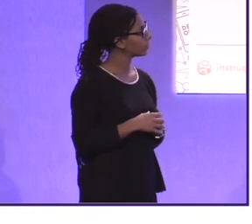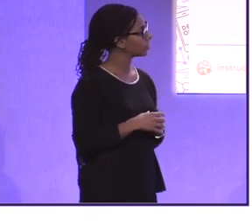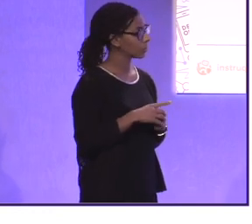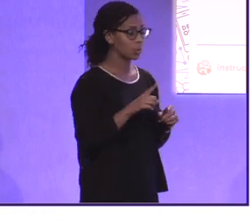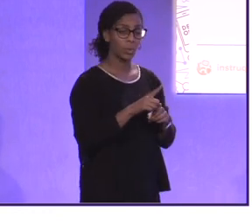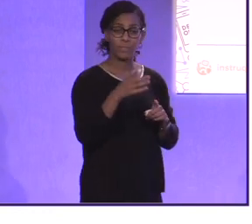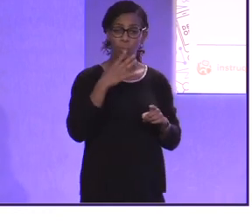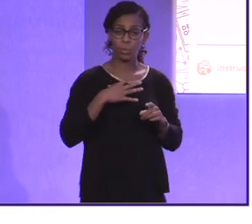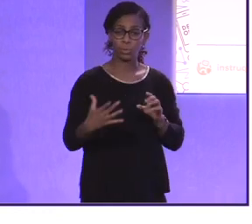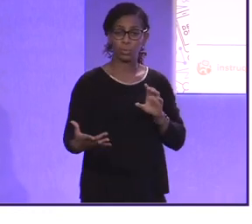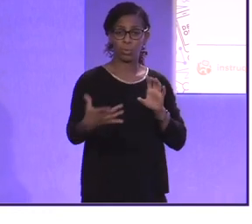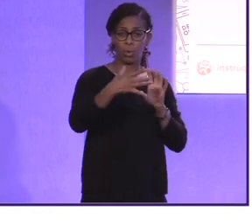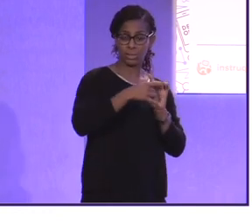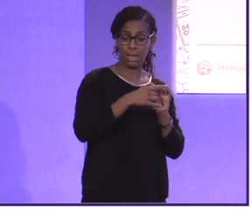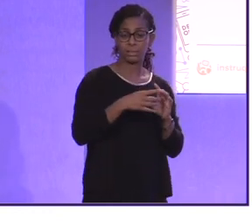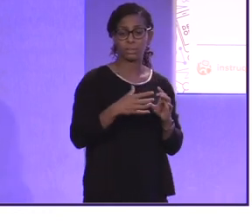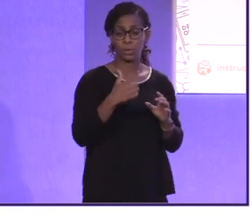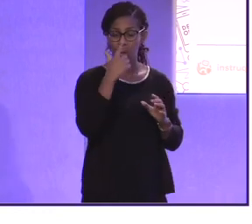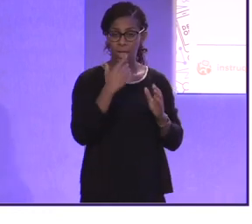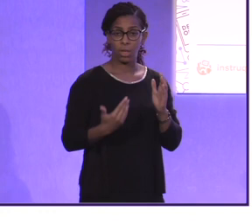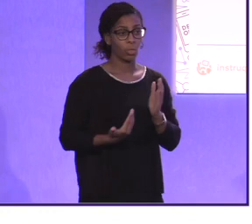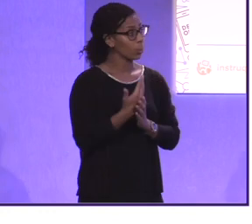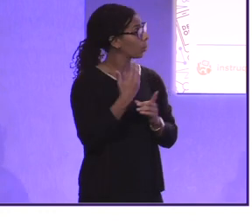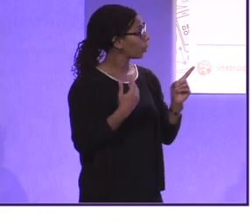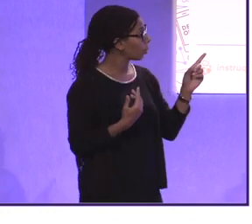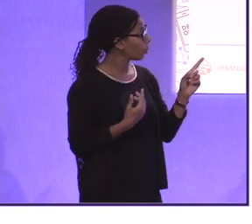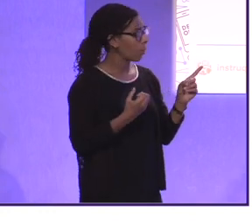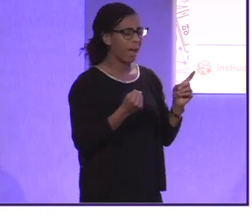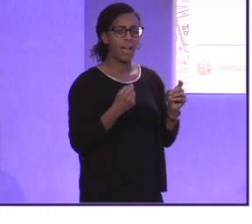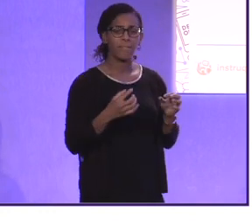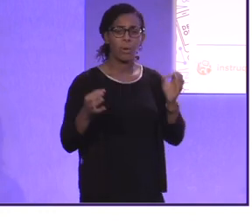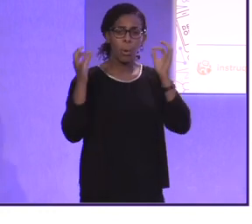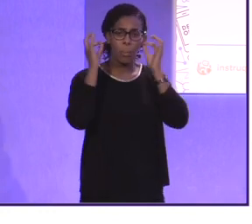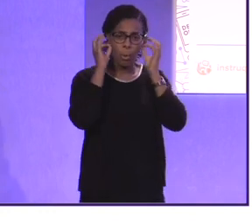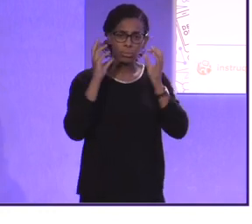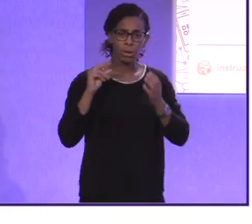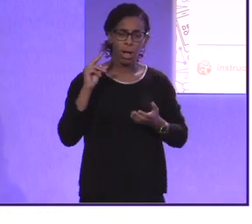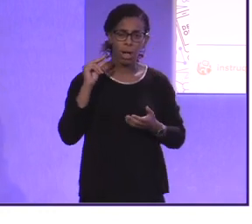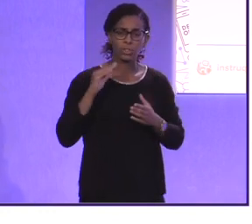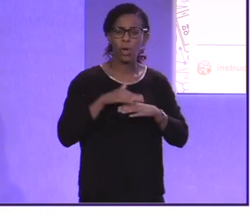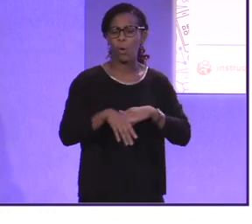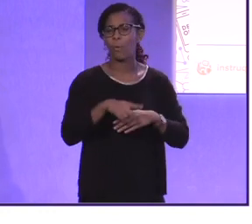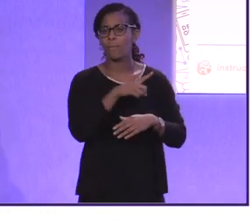through the usual channels. We podcast about agile